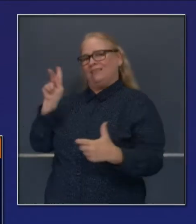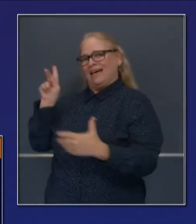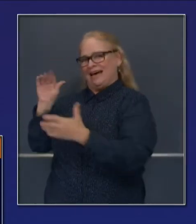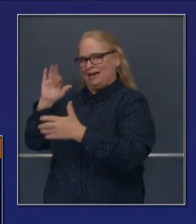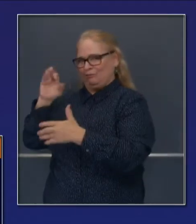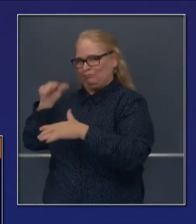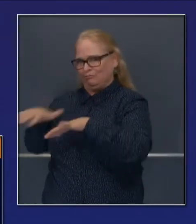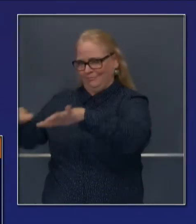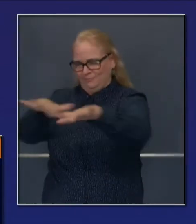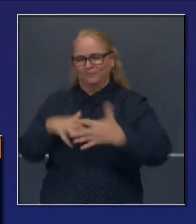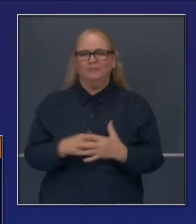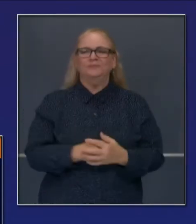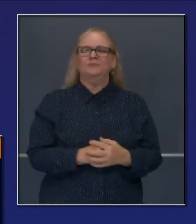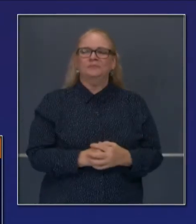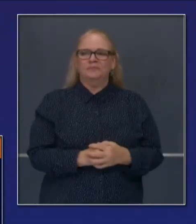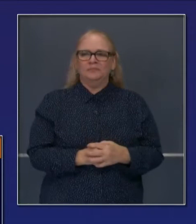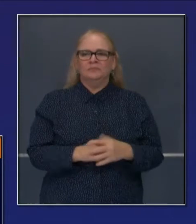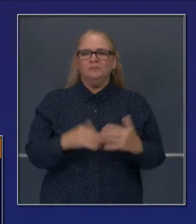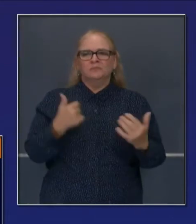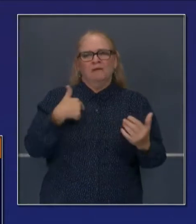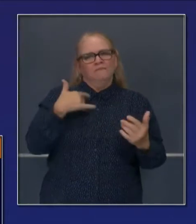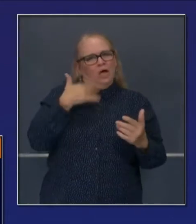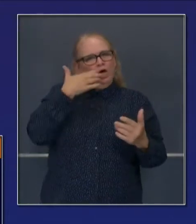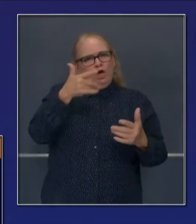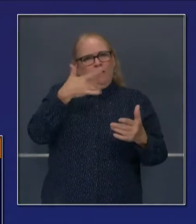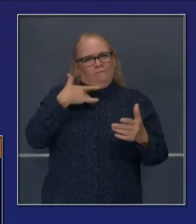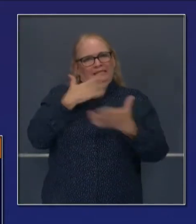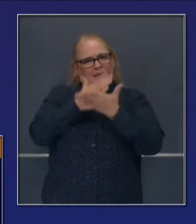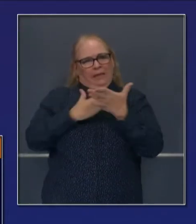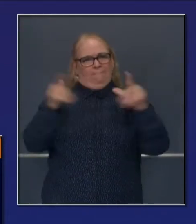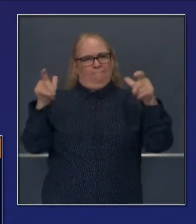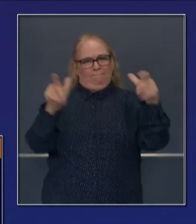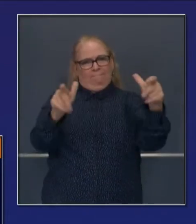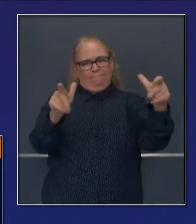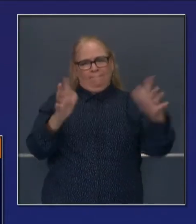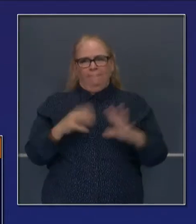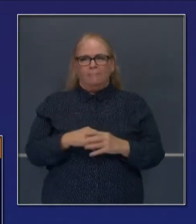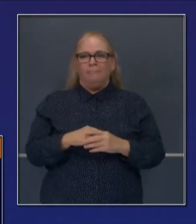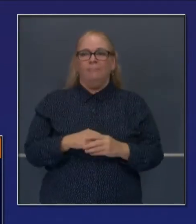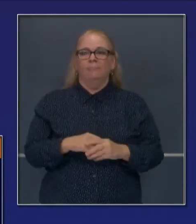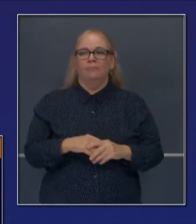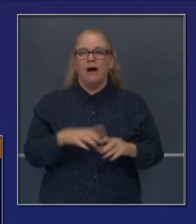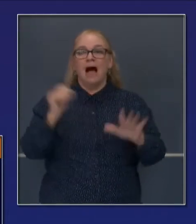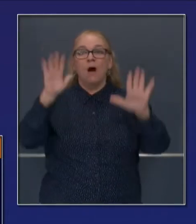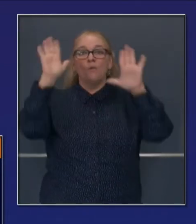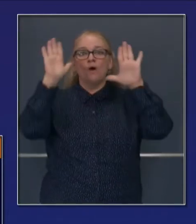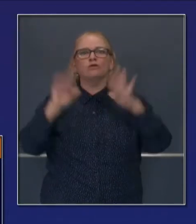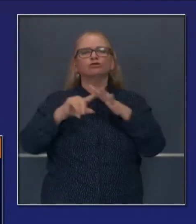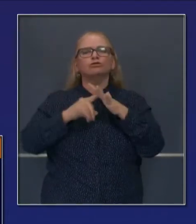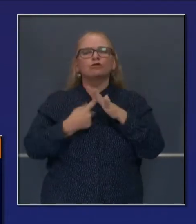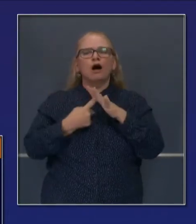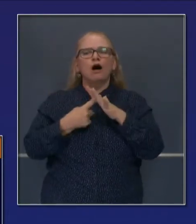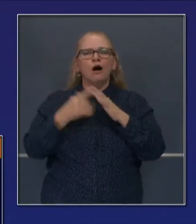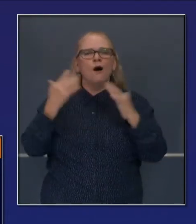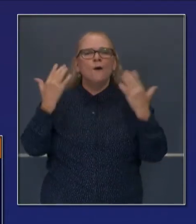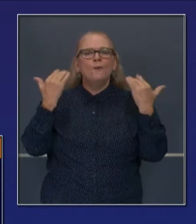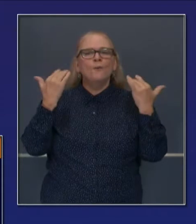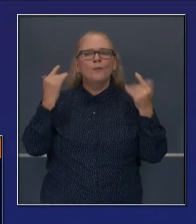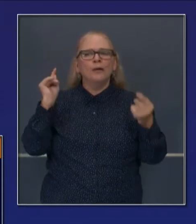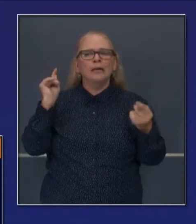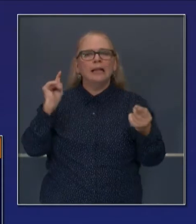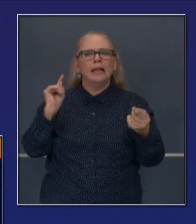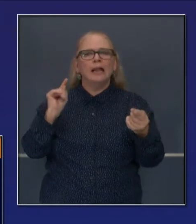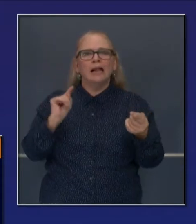30%, which is encouraging. What's also encouraging is more favorable weather conditions, more seasonable weather